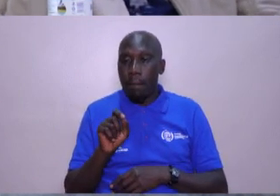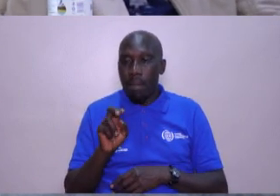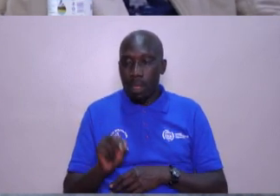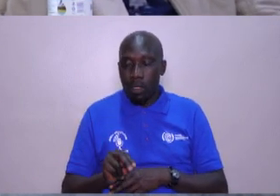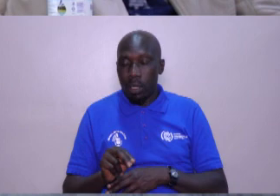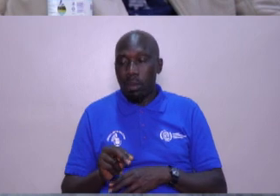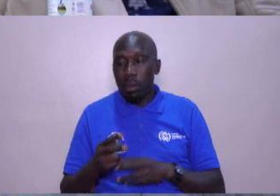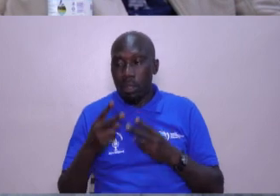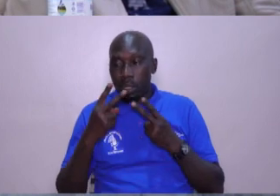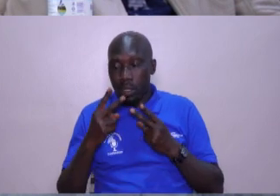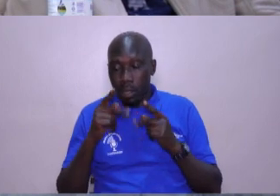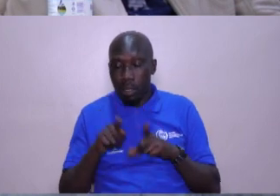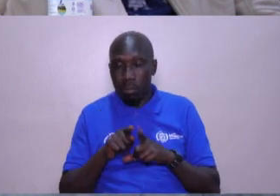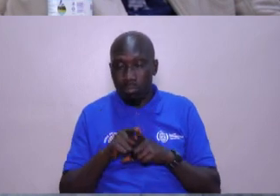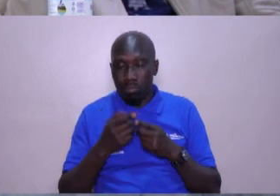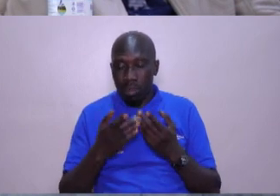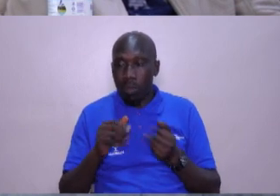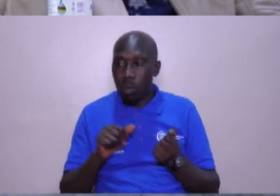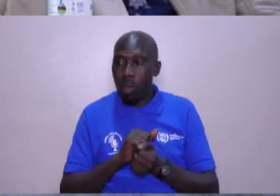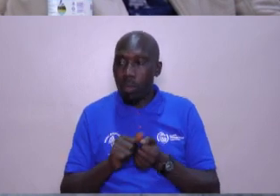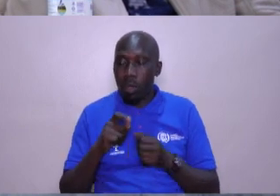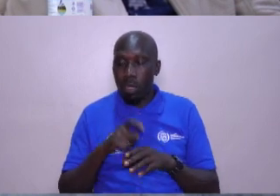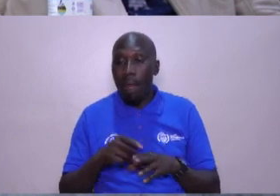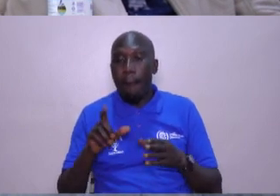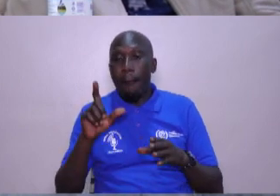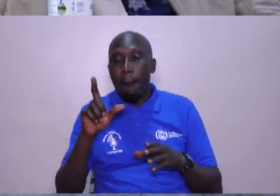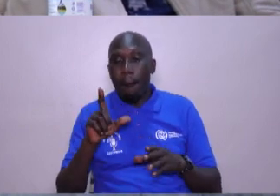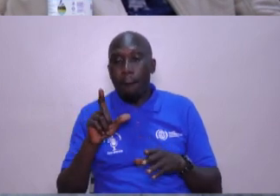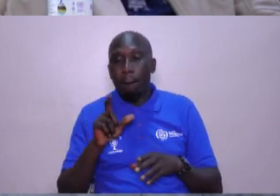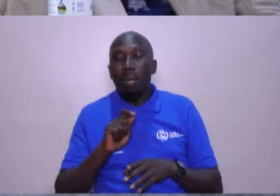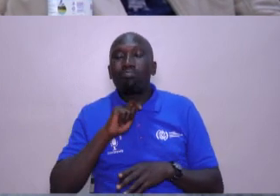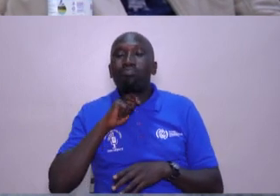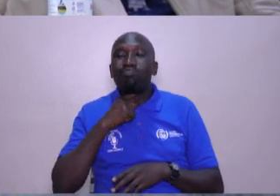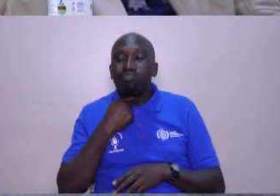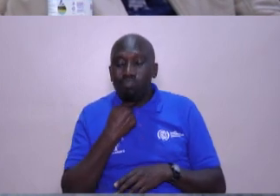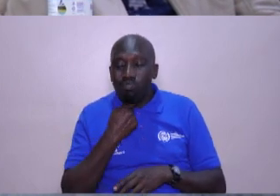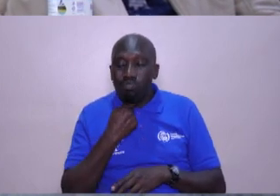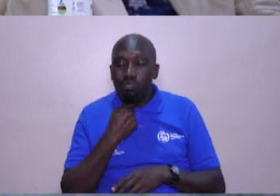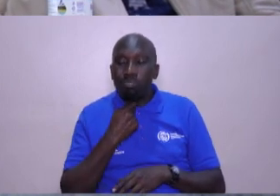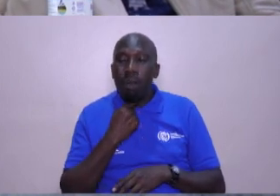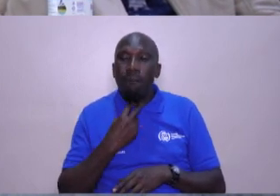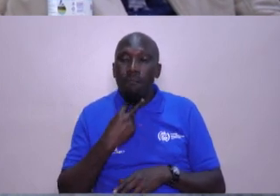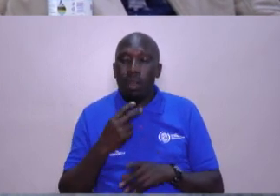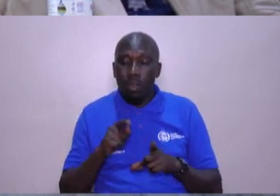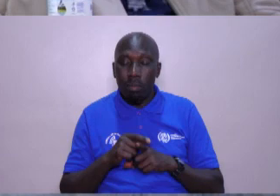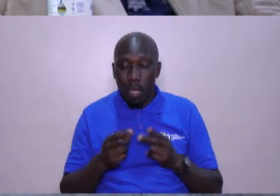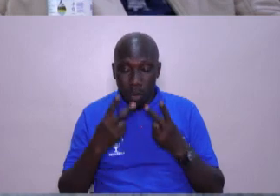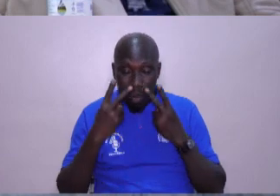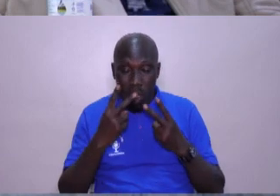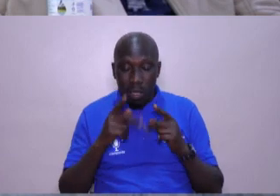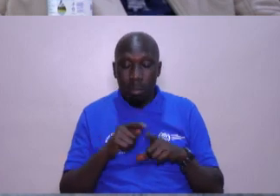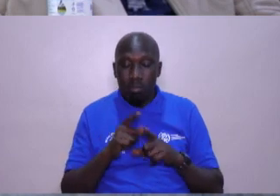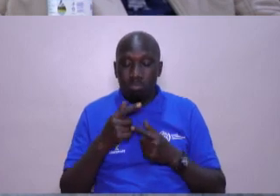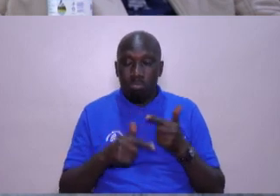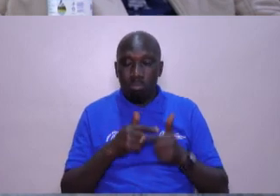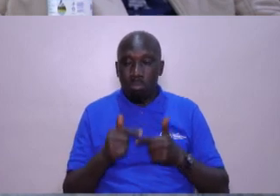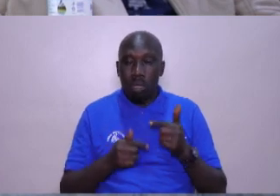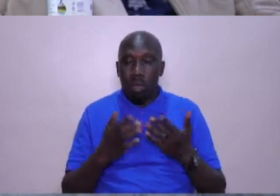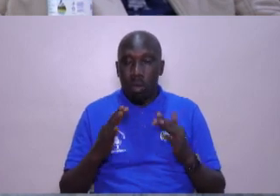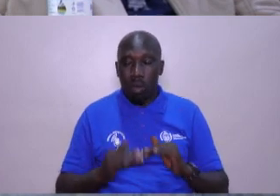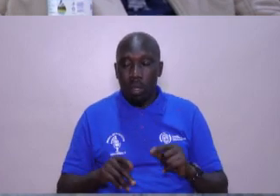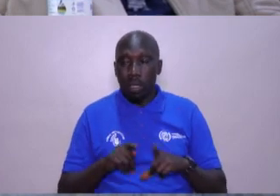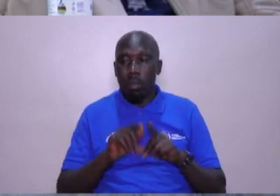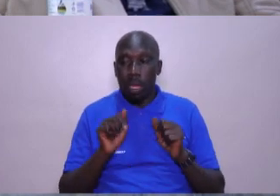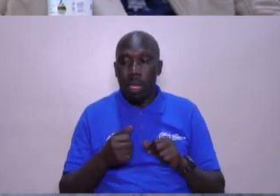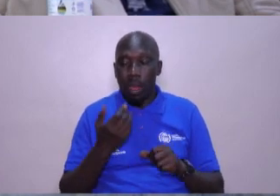and listen and you feel this is taking your time, mute, let it pass and simply watch, then you move on. Or we do